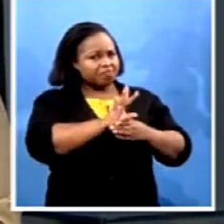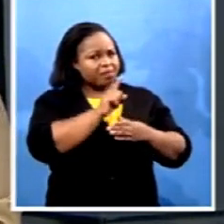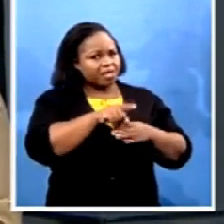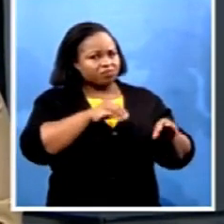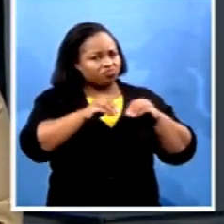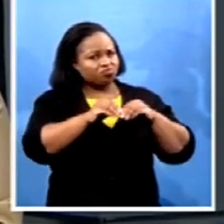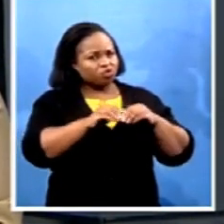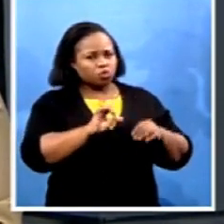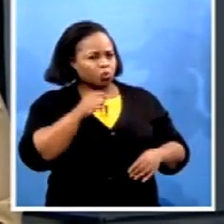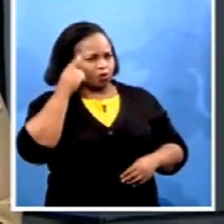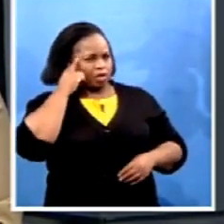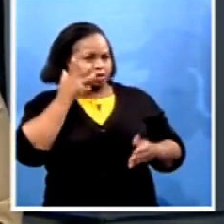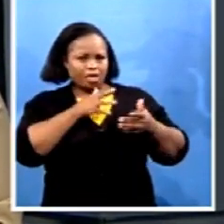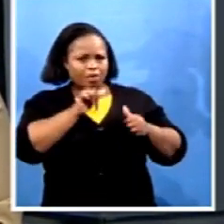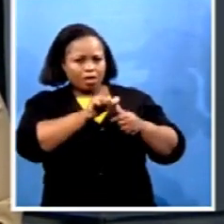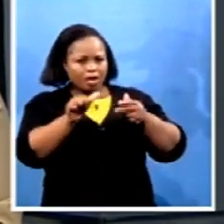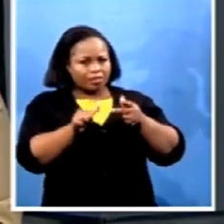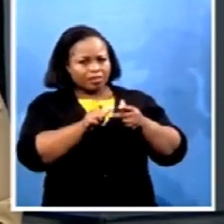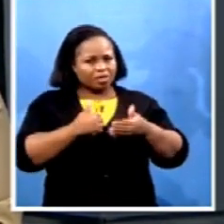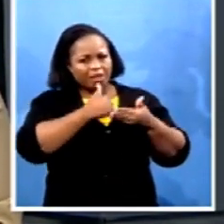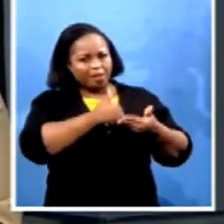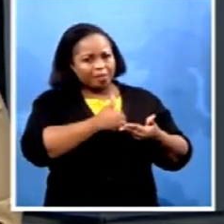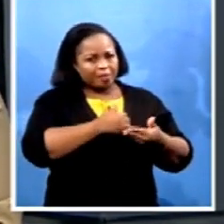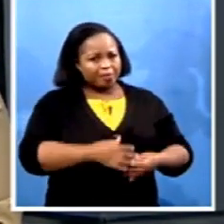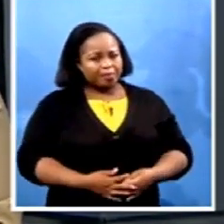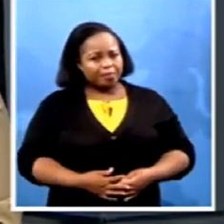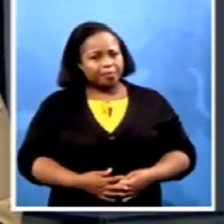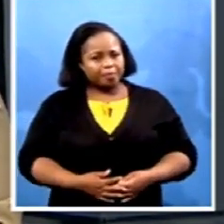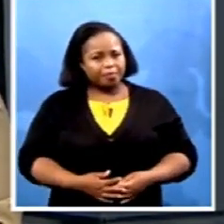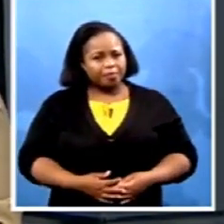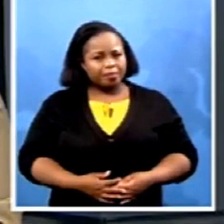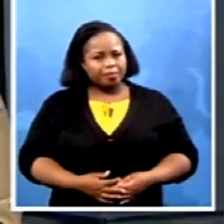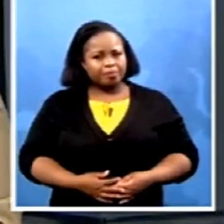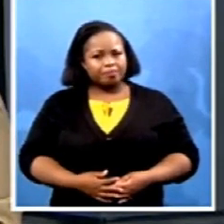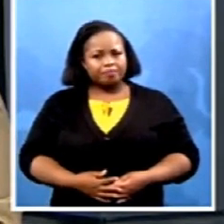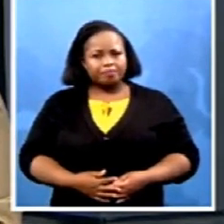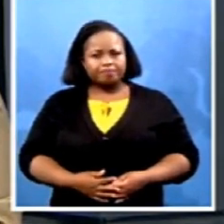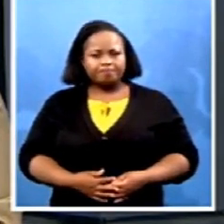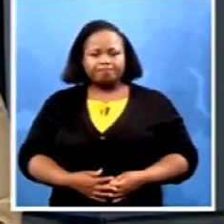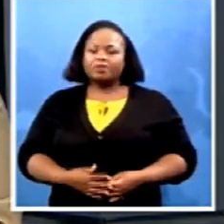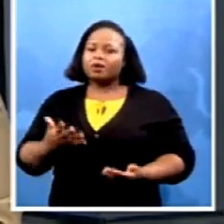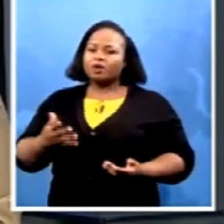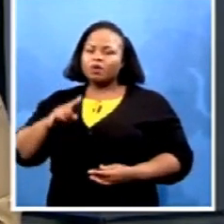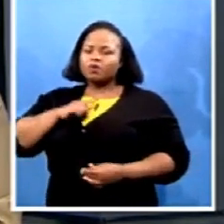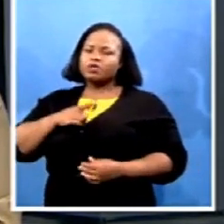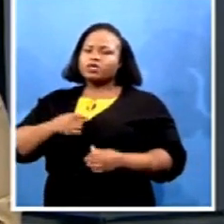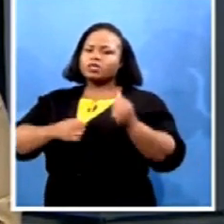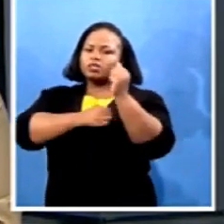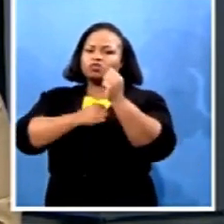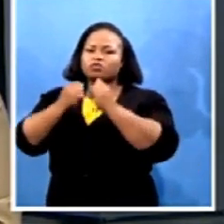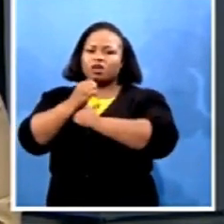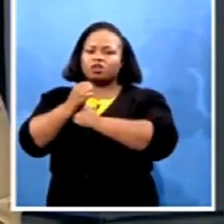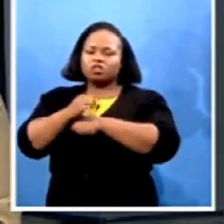perhaps? Look. When we sat down as the structure to analyze, the